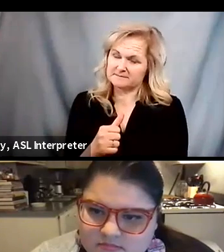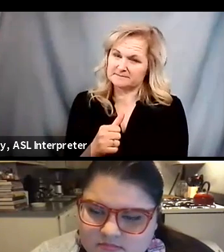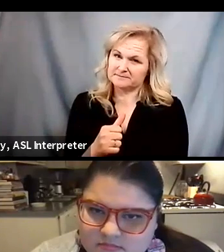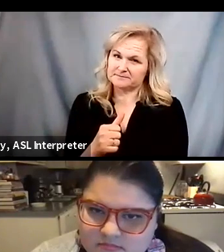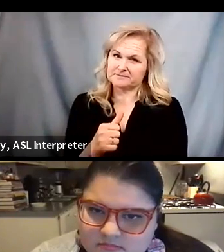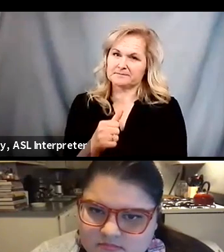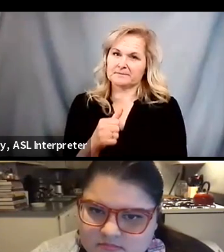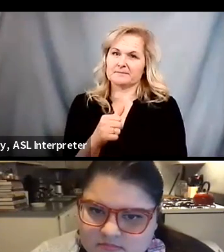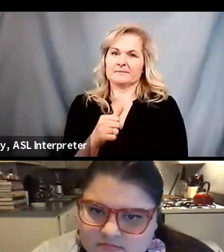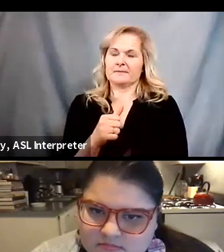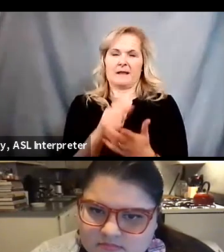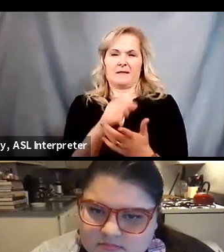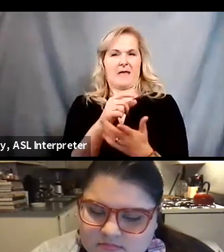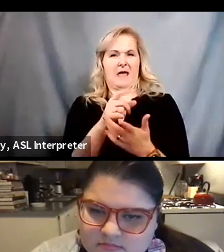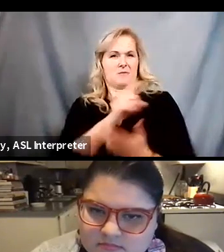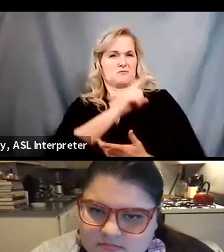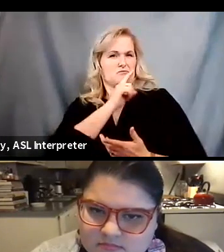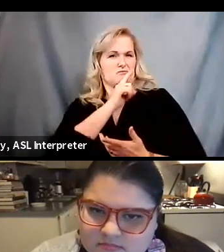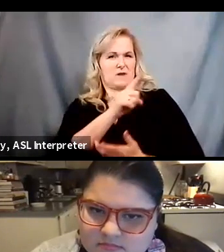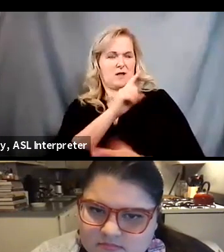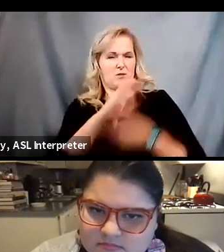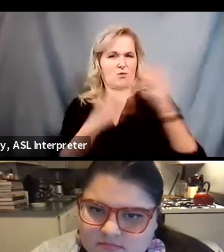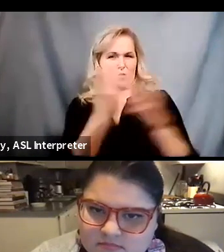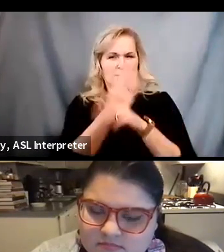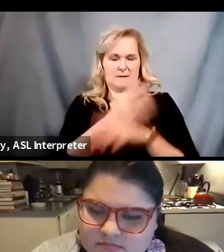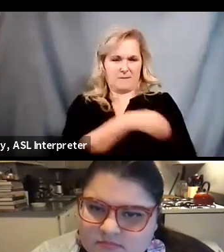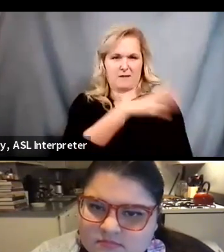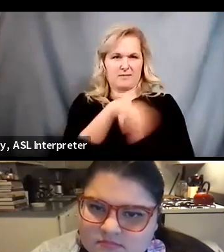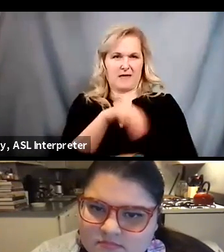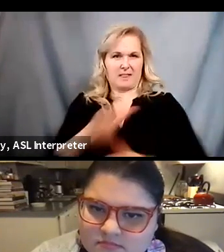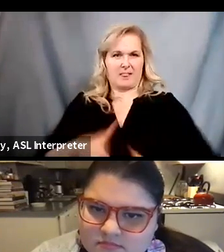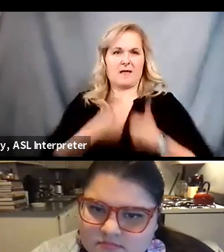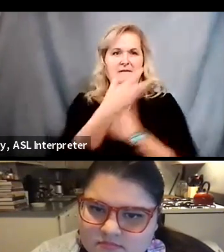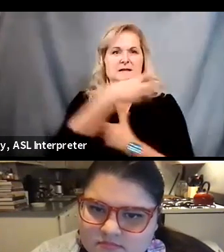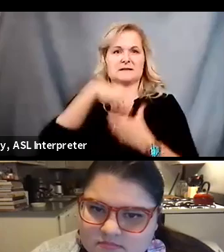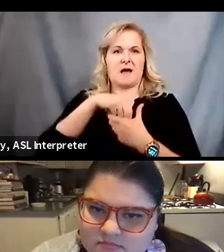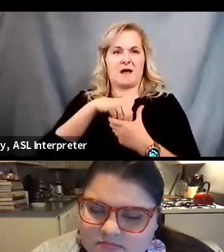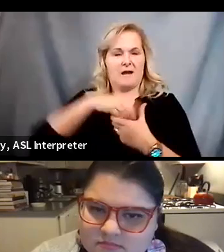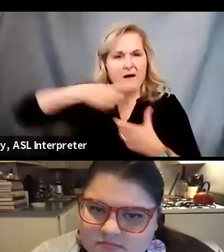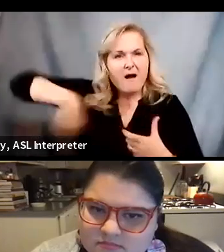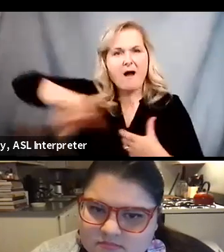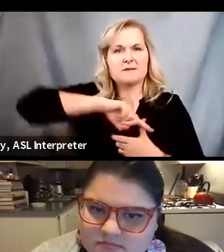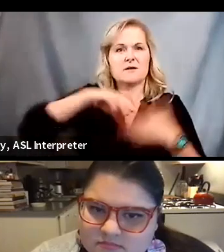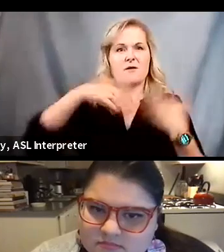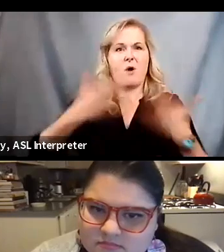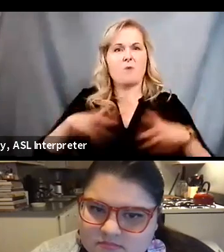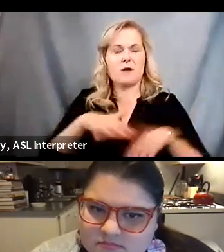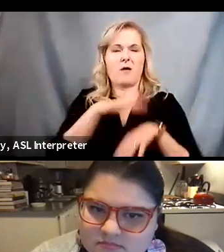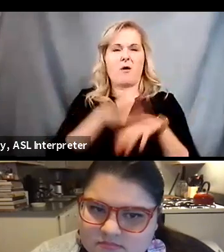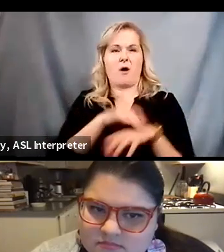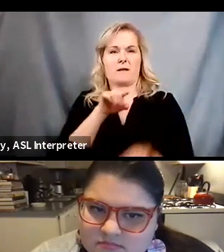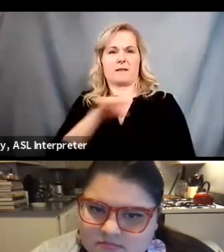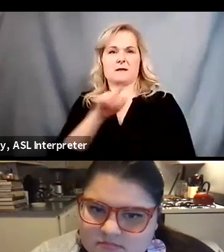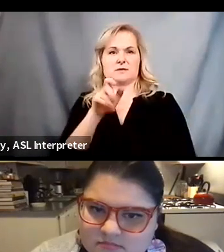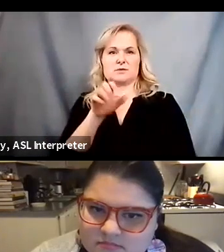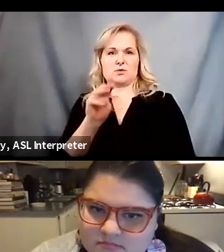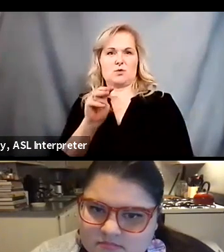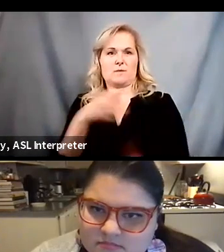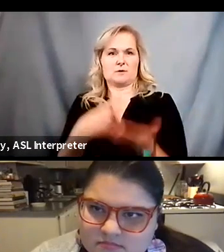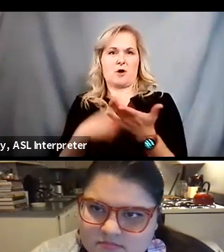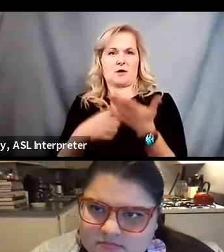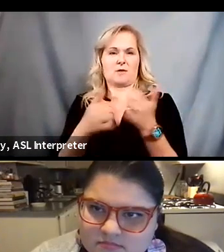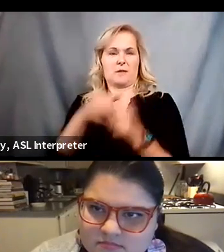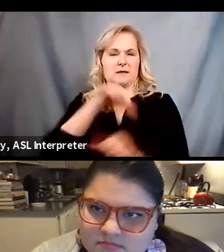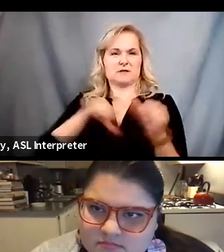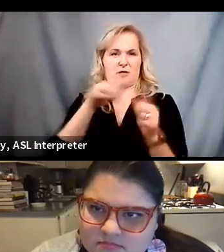of the realities of power that even exist inside of the many of us that are gathered here on the Zoom talking to each